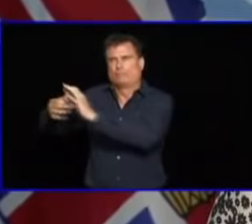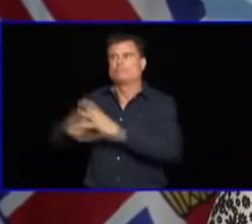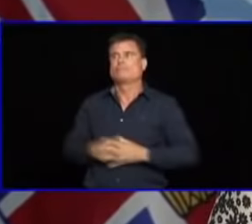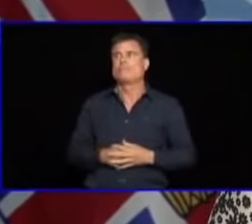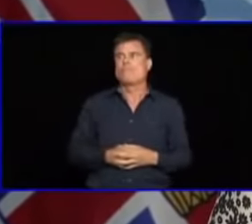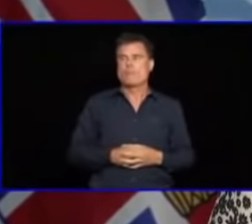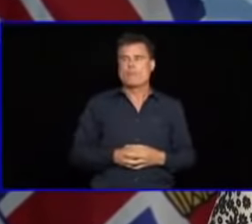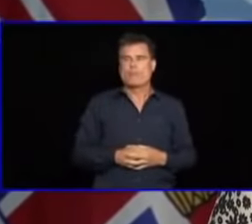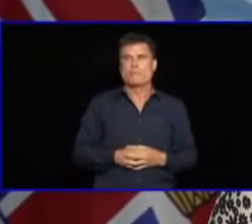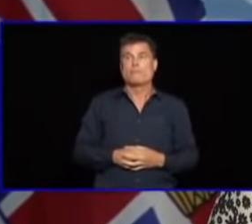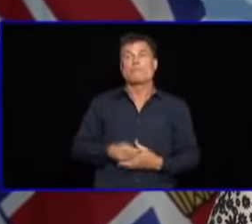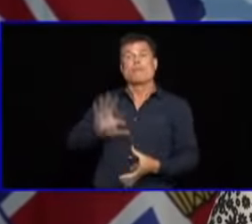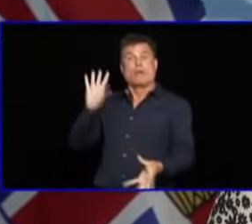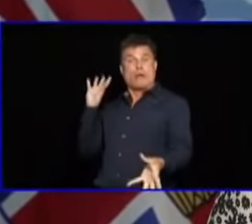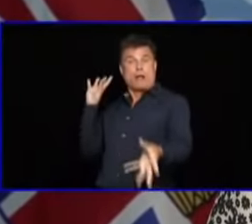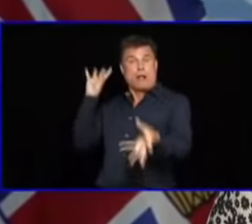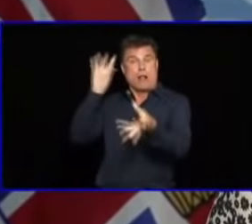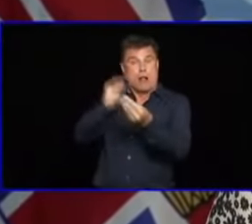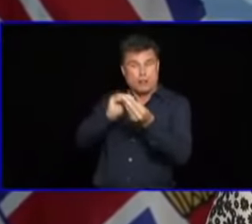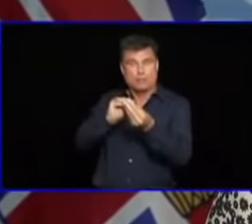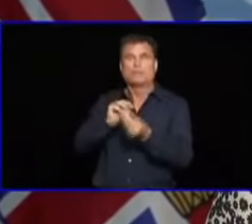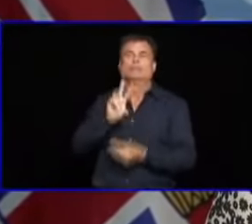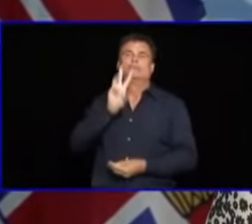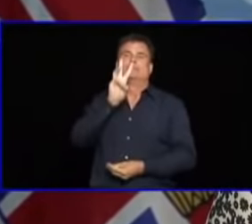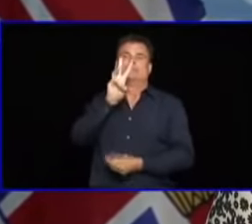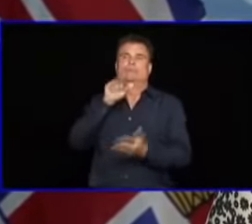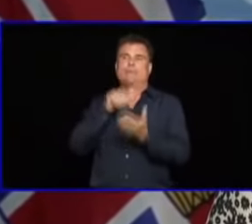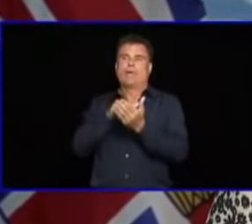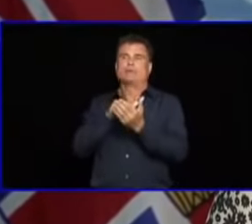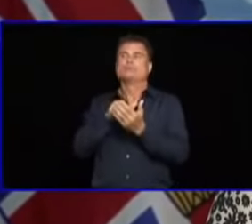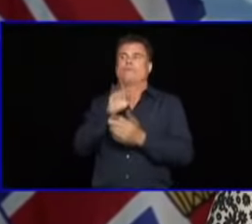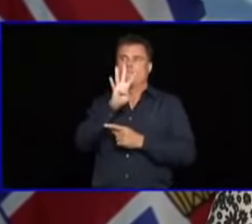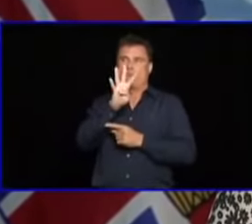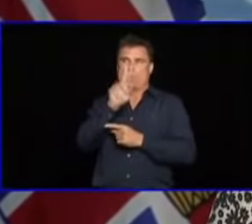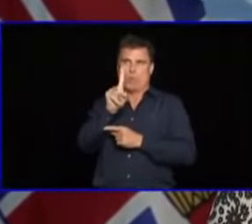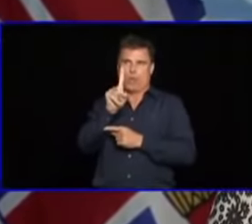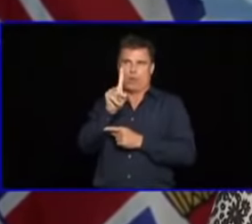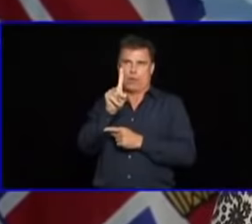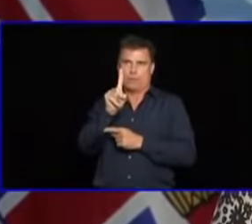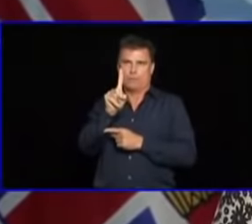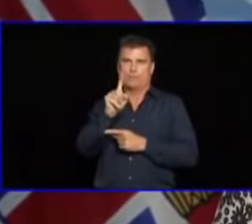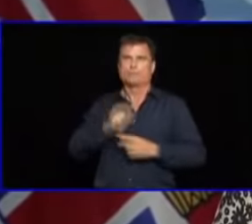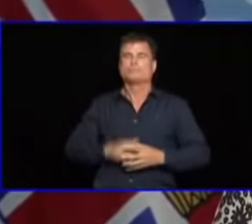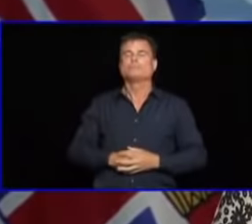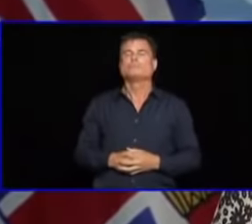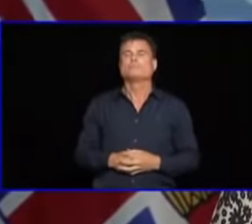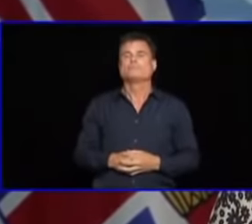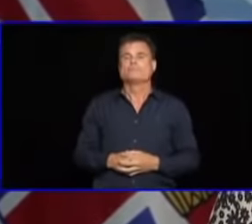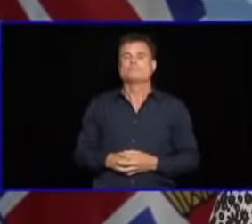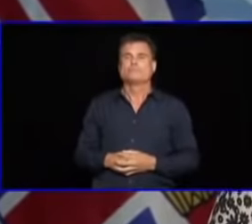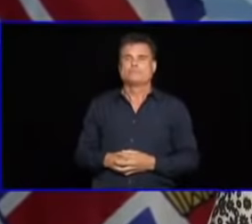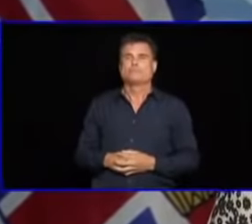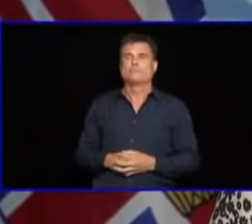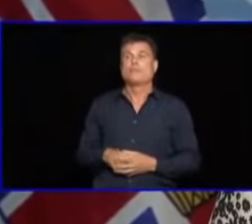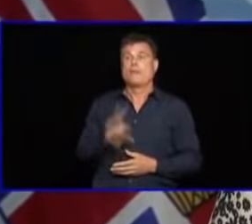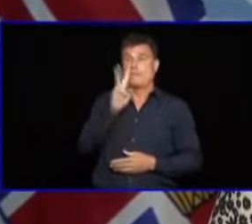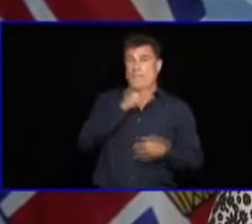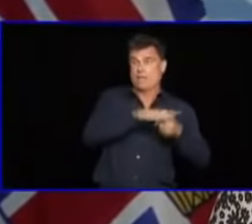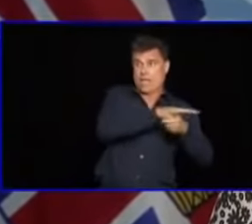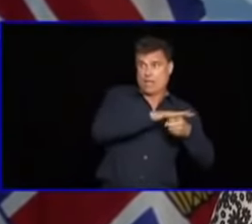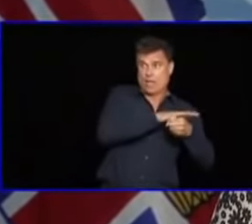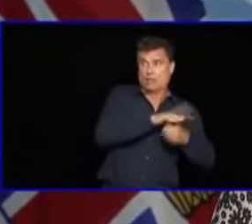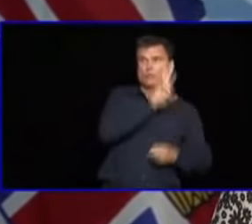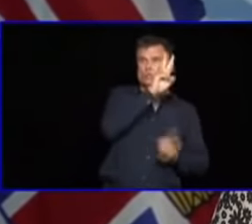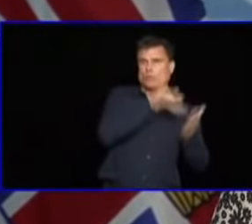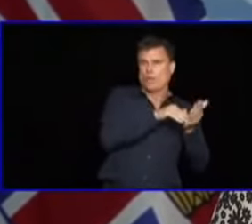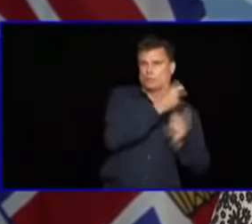bringing our total number of cases in British Columbia to 6,041 people. That includes 2,012 people in the